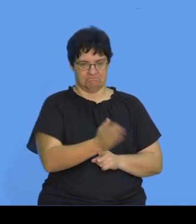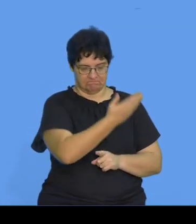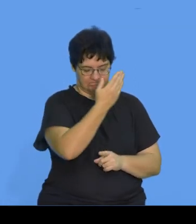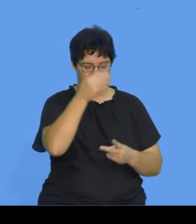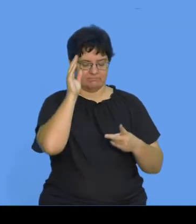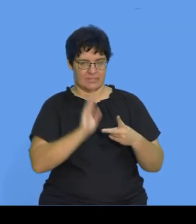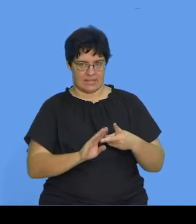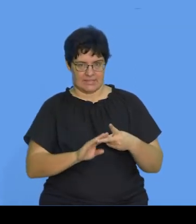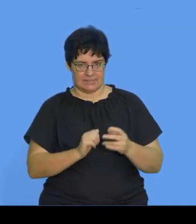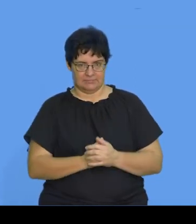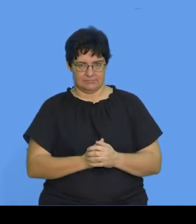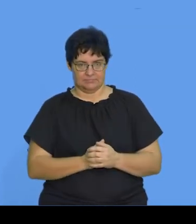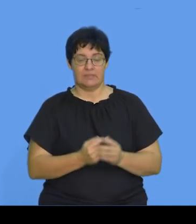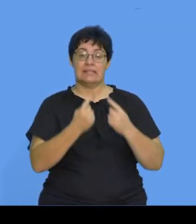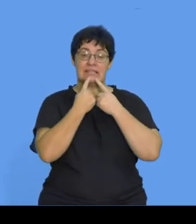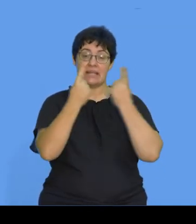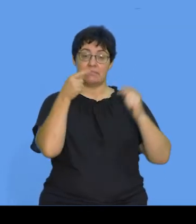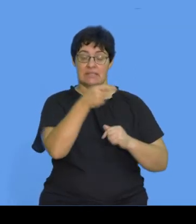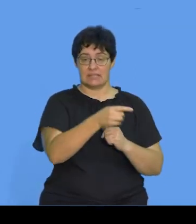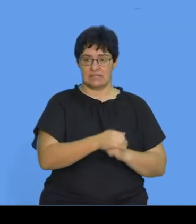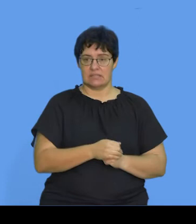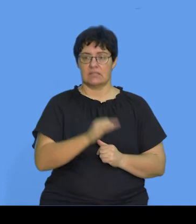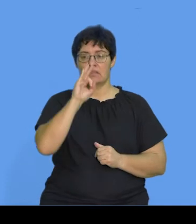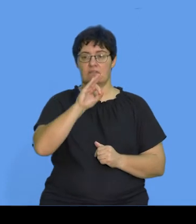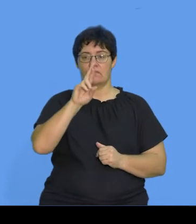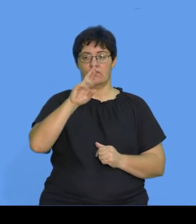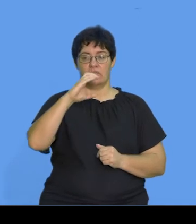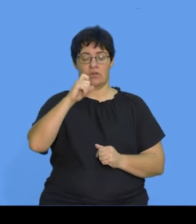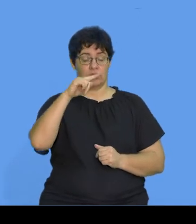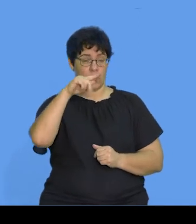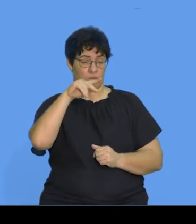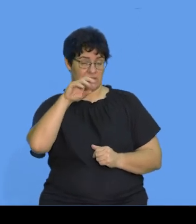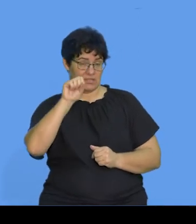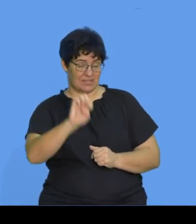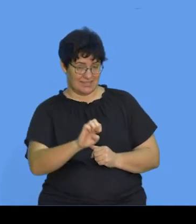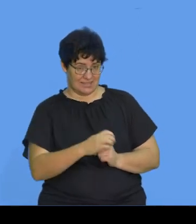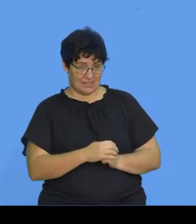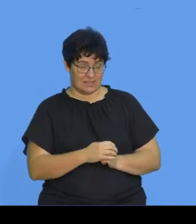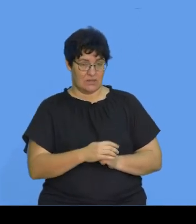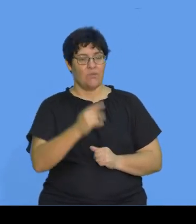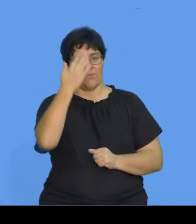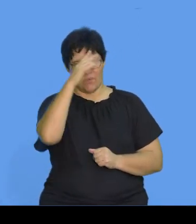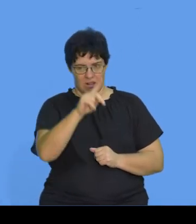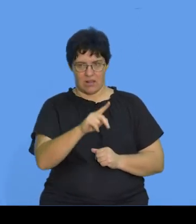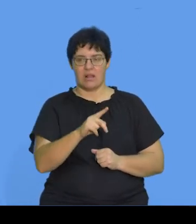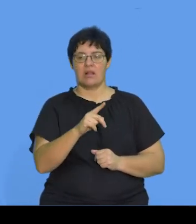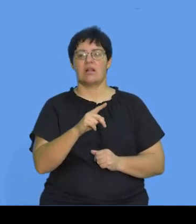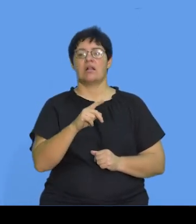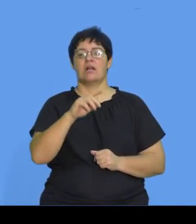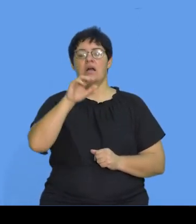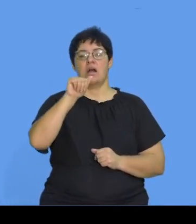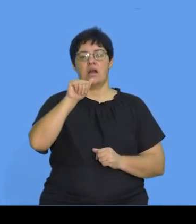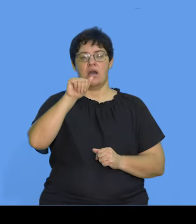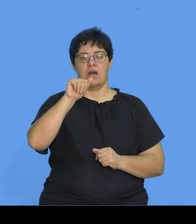question. Here's my statement. Fructose, right? Fructose, we know it's a